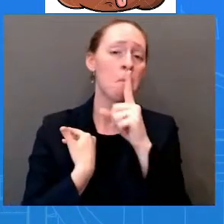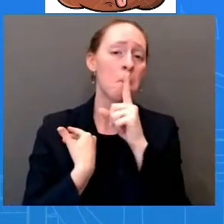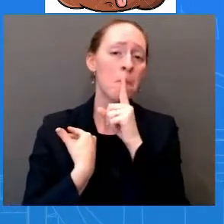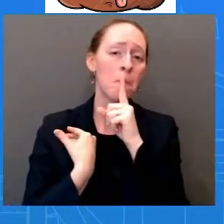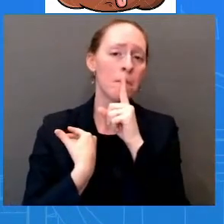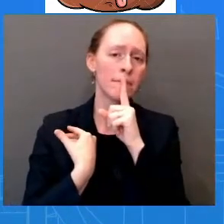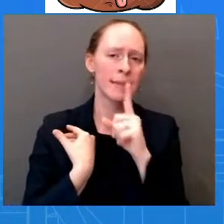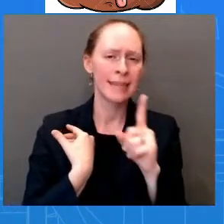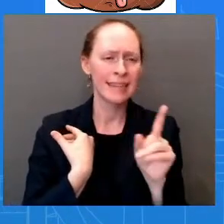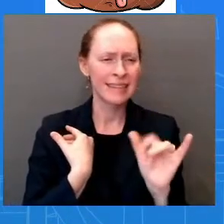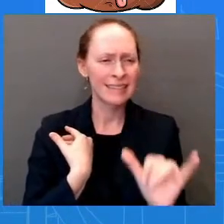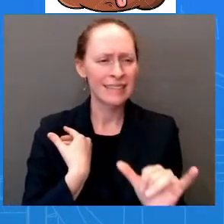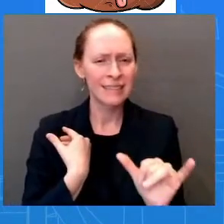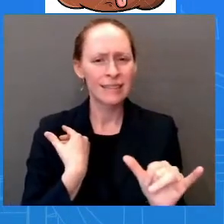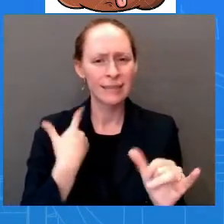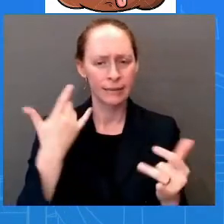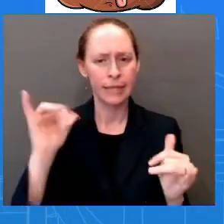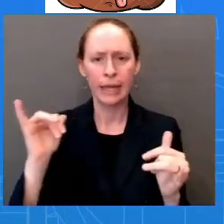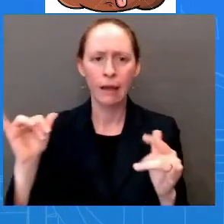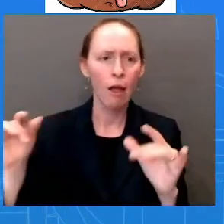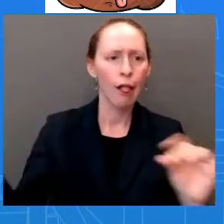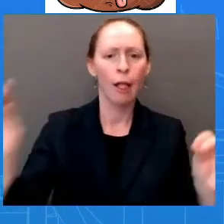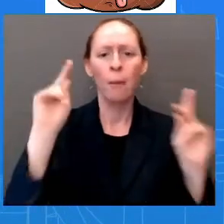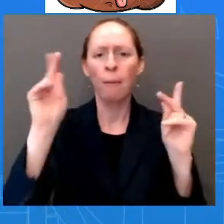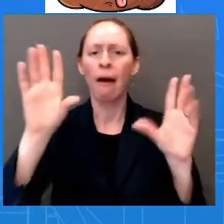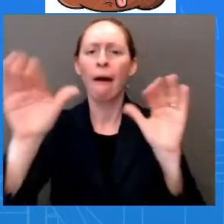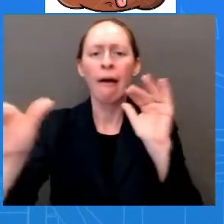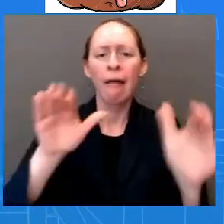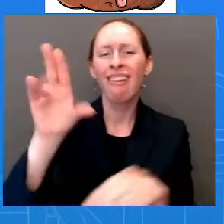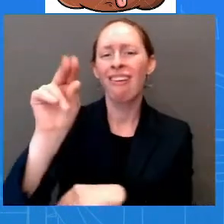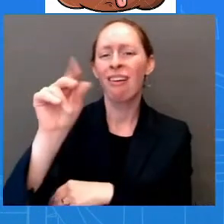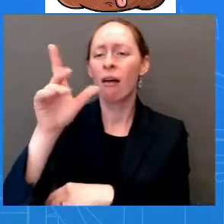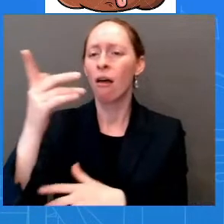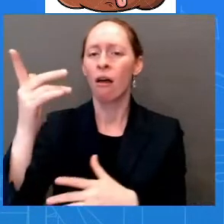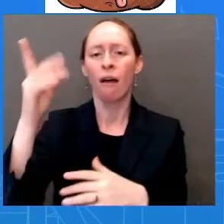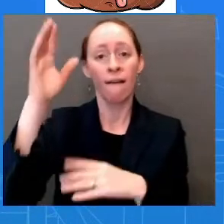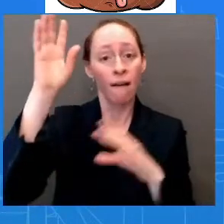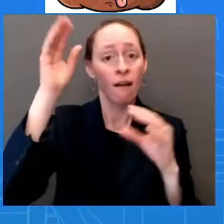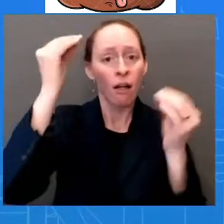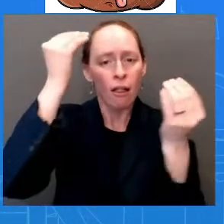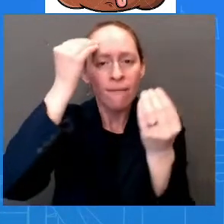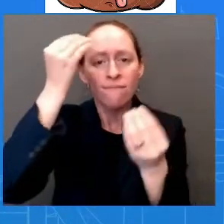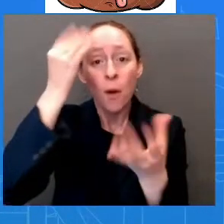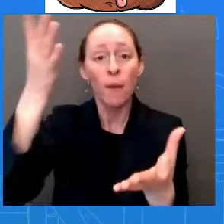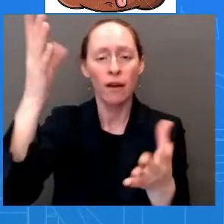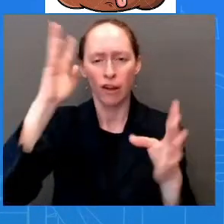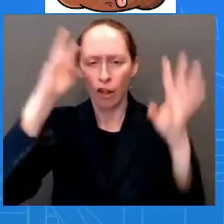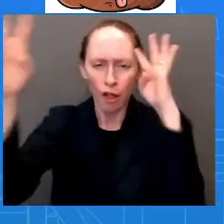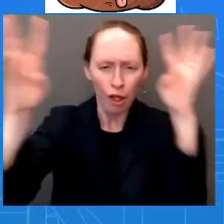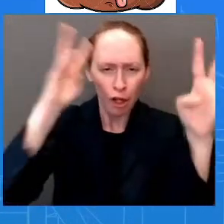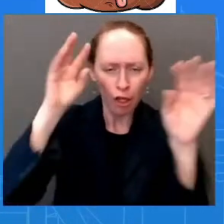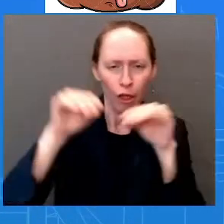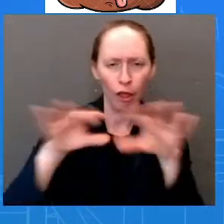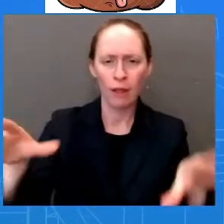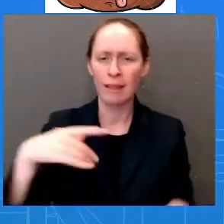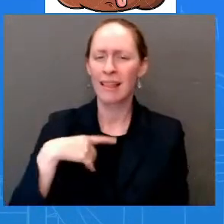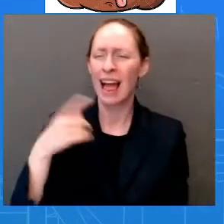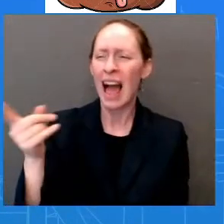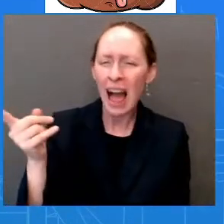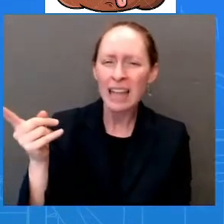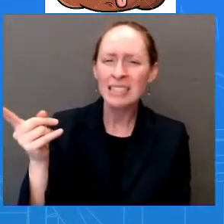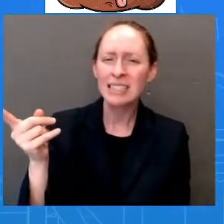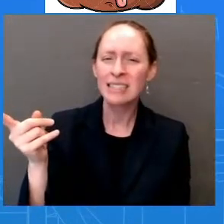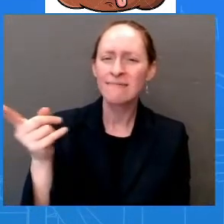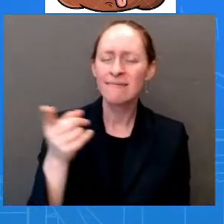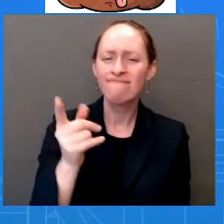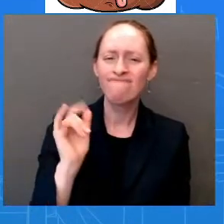See? Highlighting anybody who doesn't have the jabby jab, they are the enemy. In many European countries, we're much lower